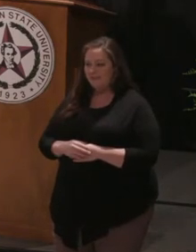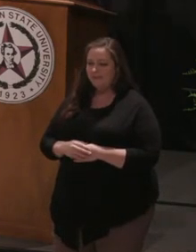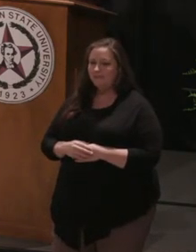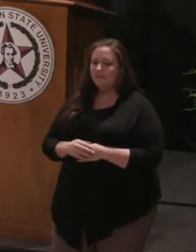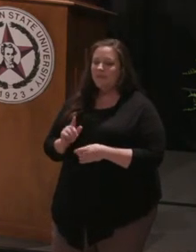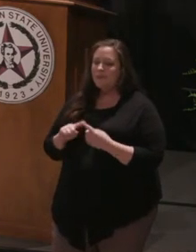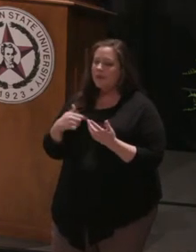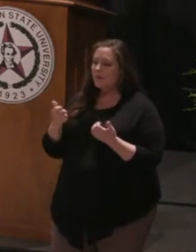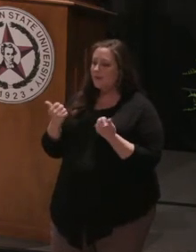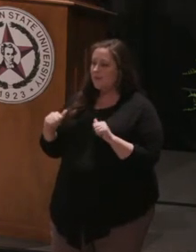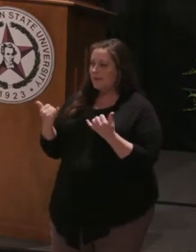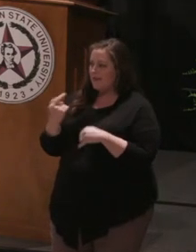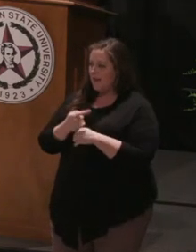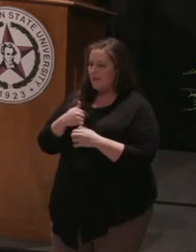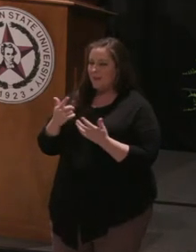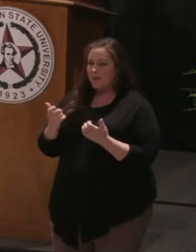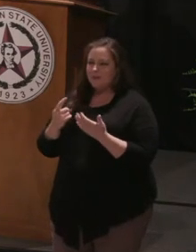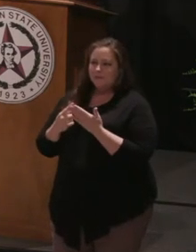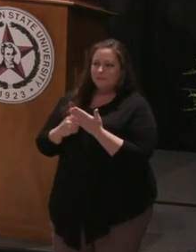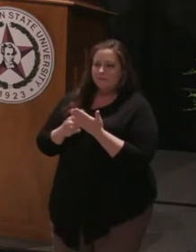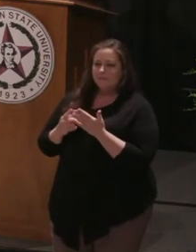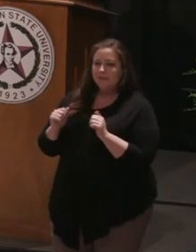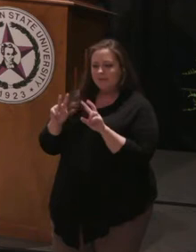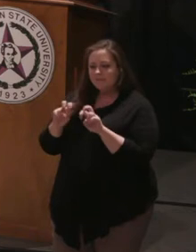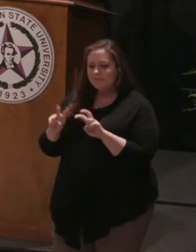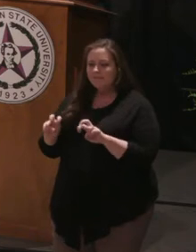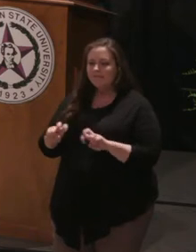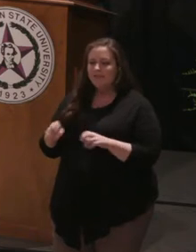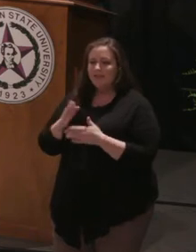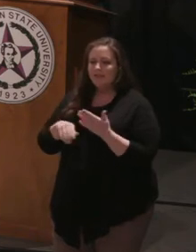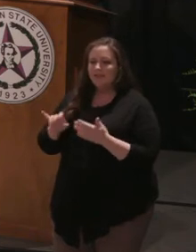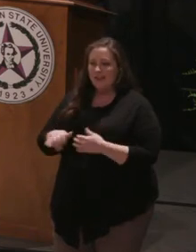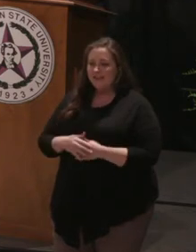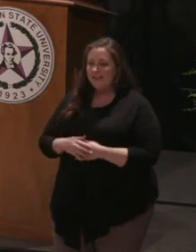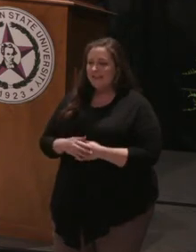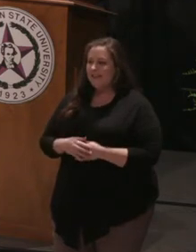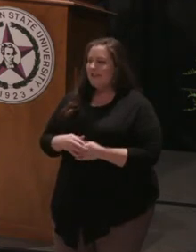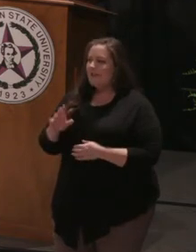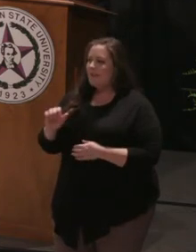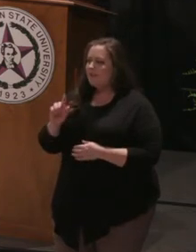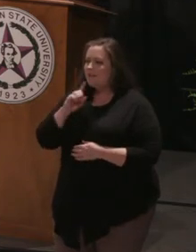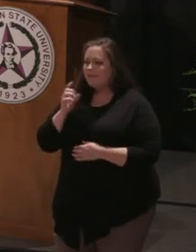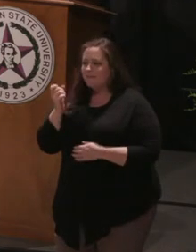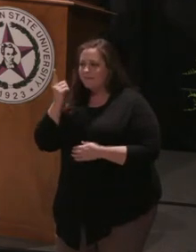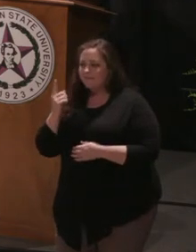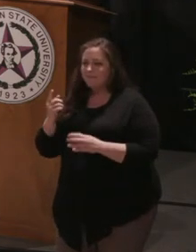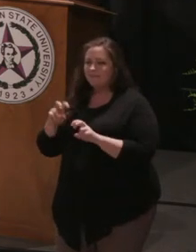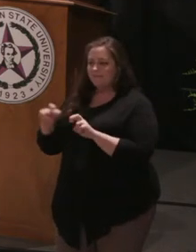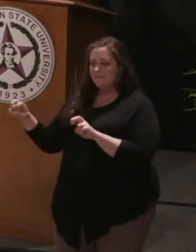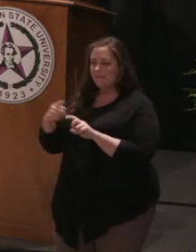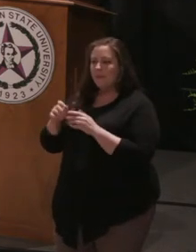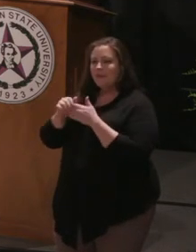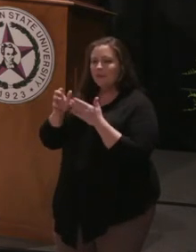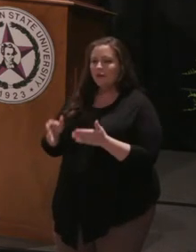I want to try to do today is sort of discuss and unpack some of that and get a feel from our leaders